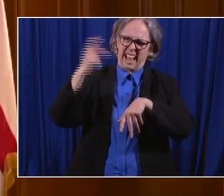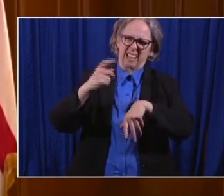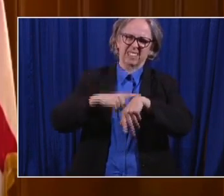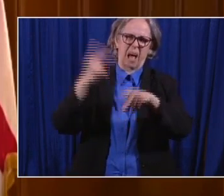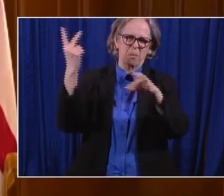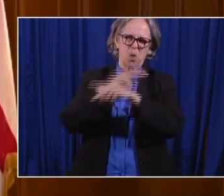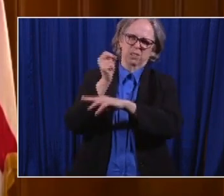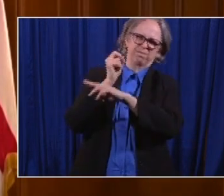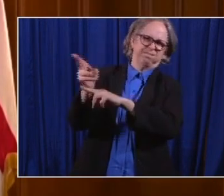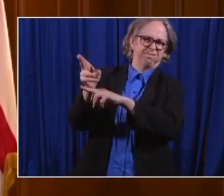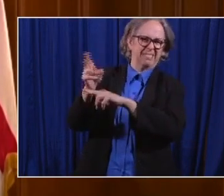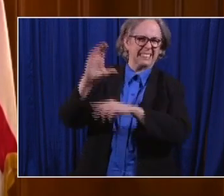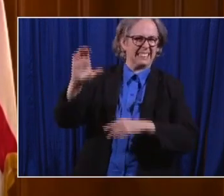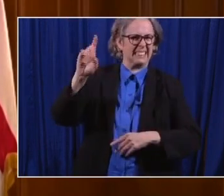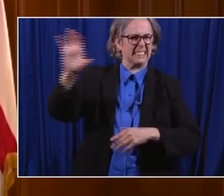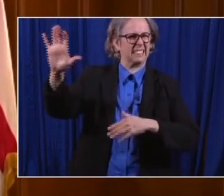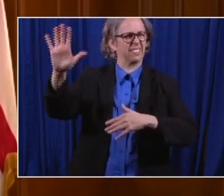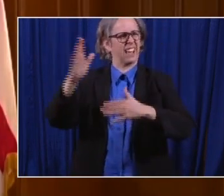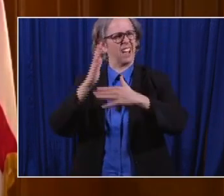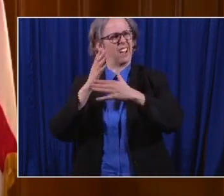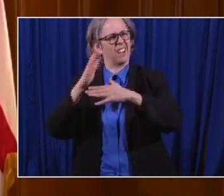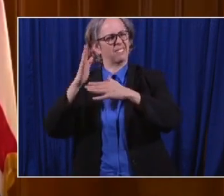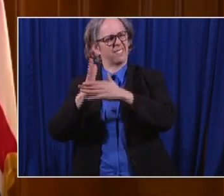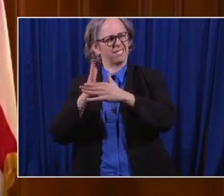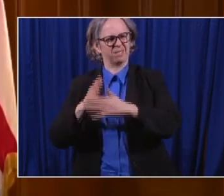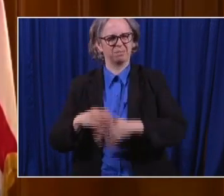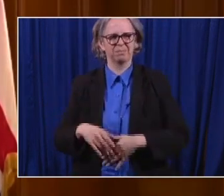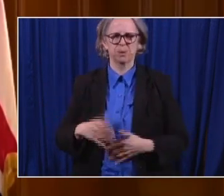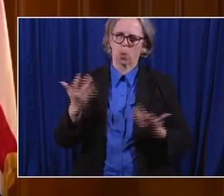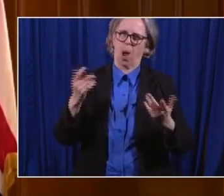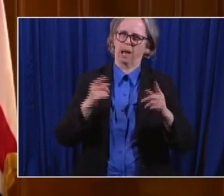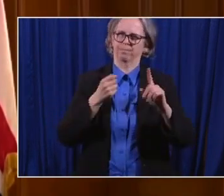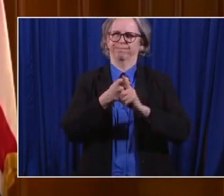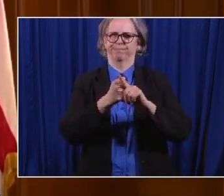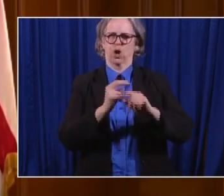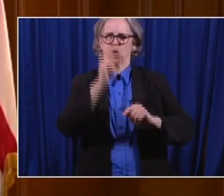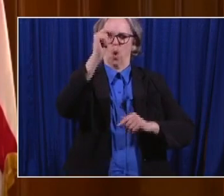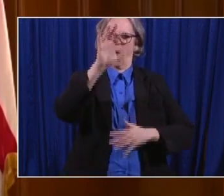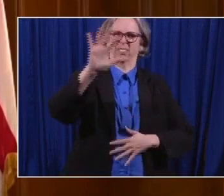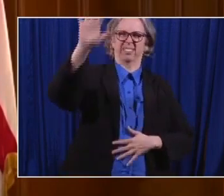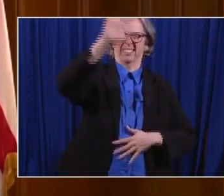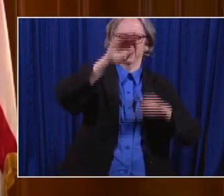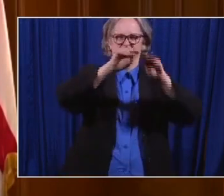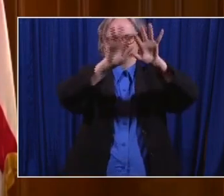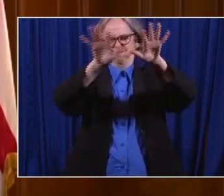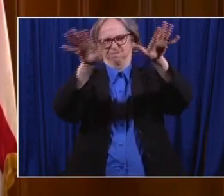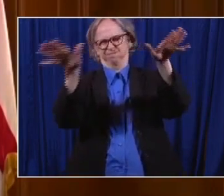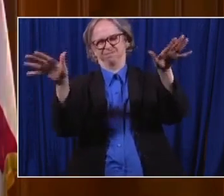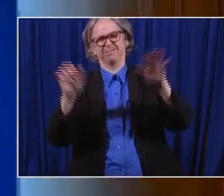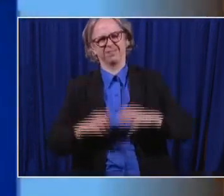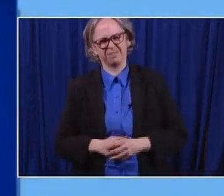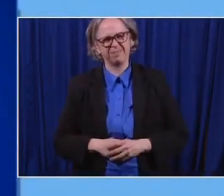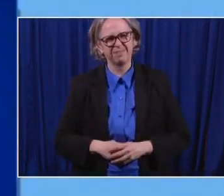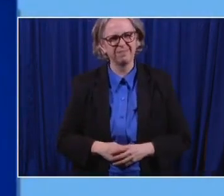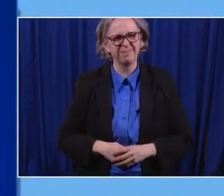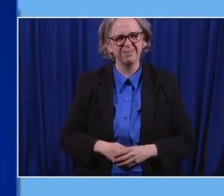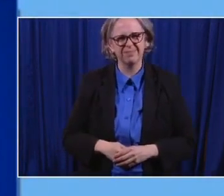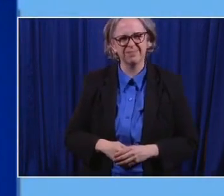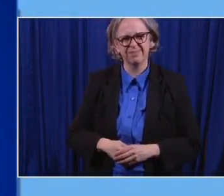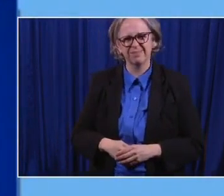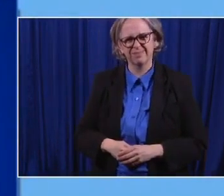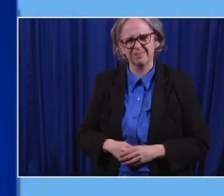more prominently in the northern part of the state. Eric, we'll go to the next. Again, this is the top counties. We'll go to the